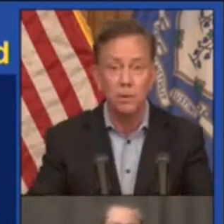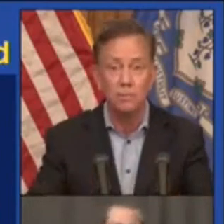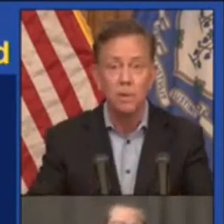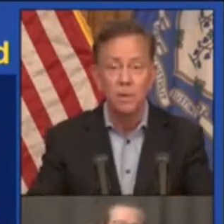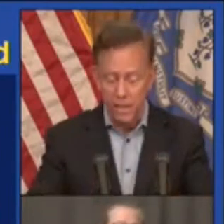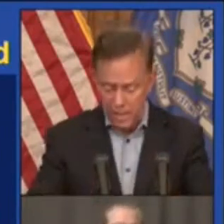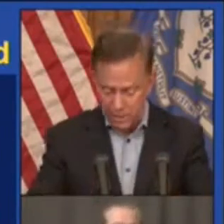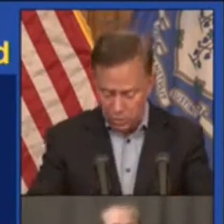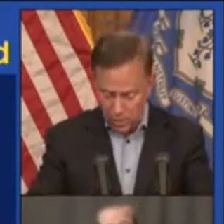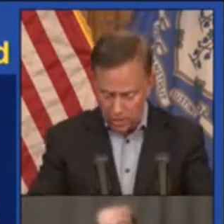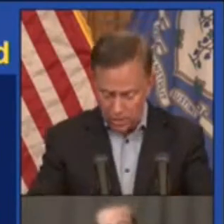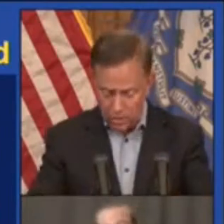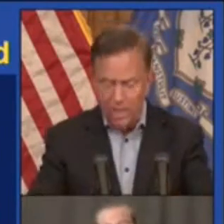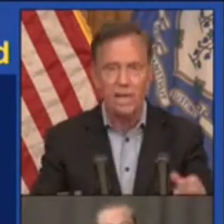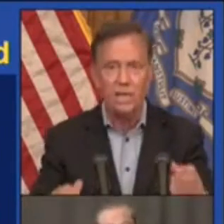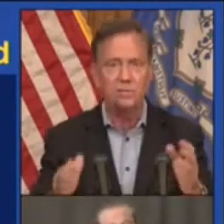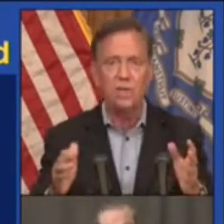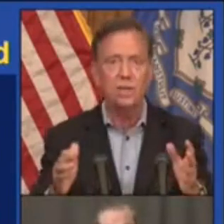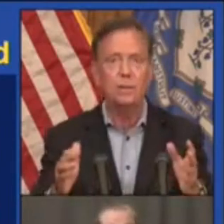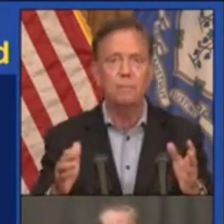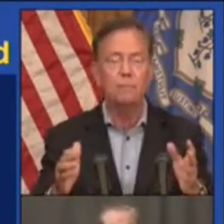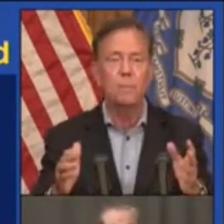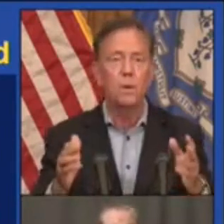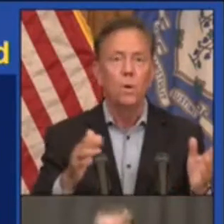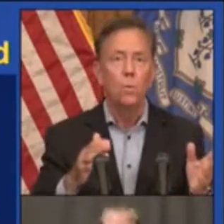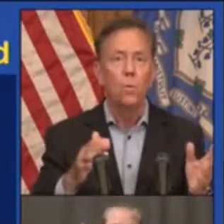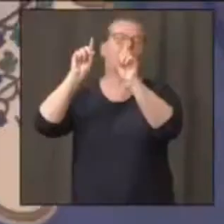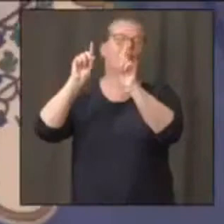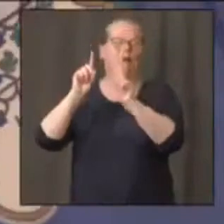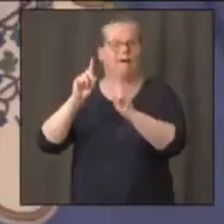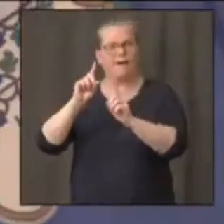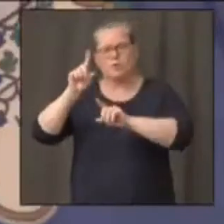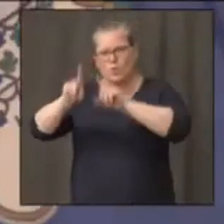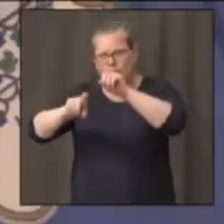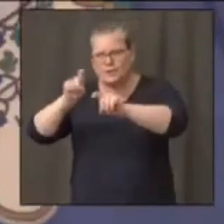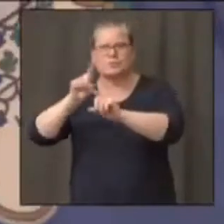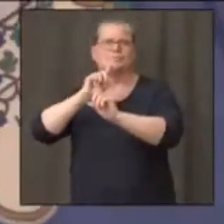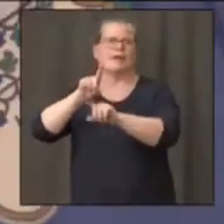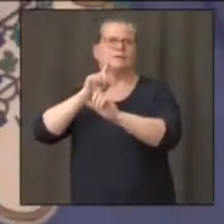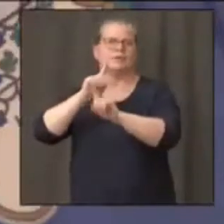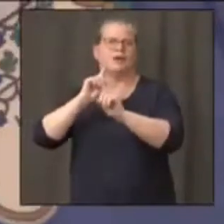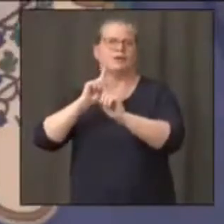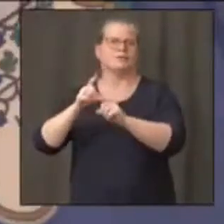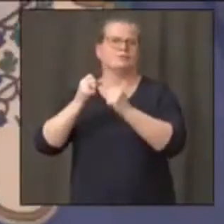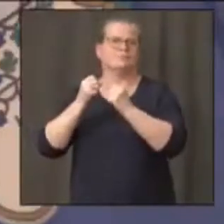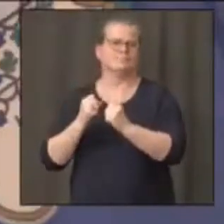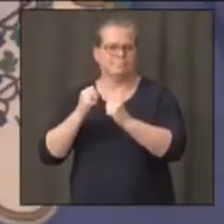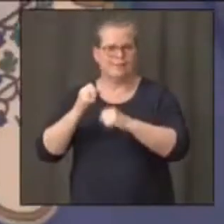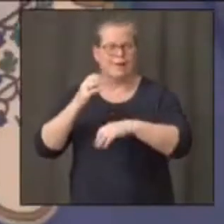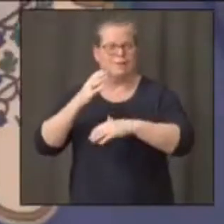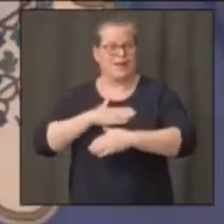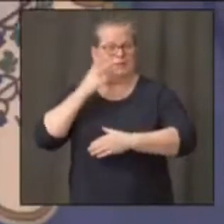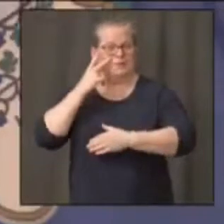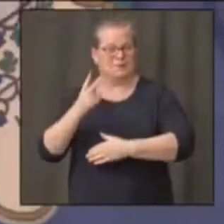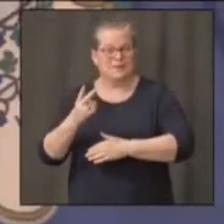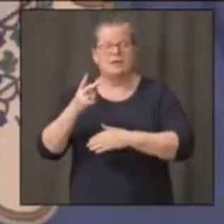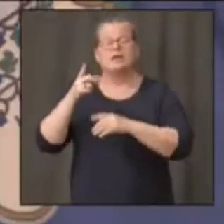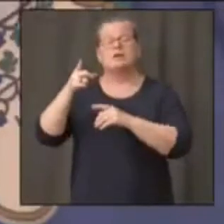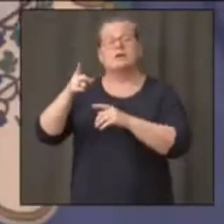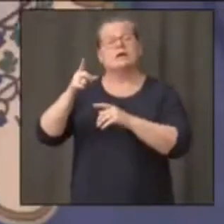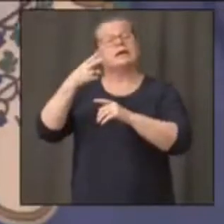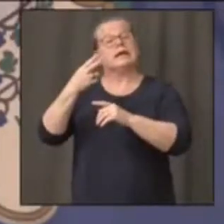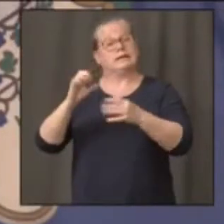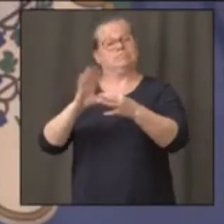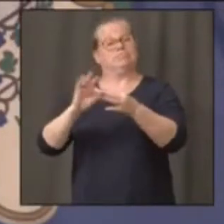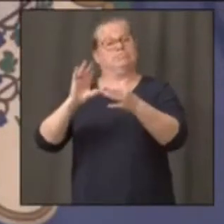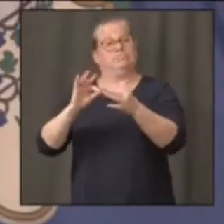to answer questions. Again, he said, what is working in these highly infected states now